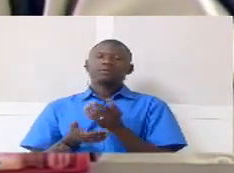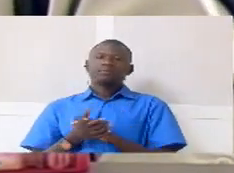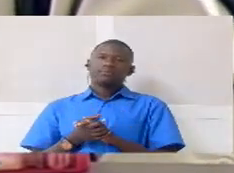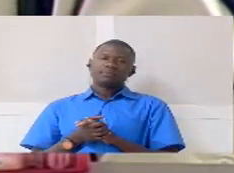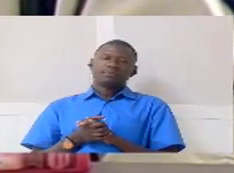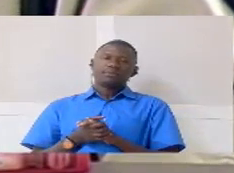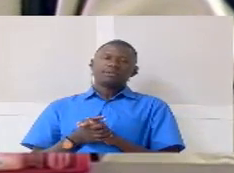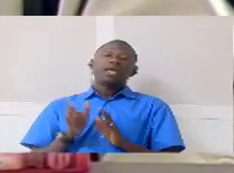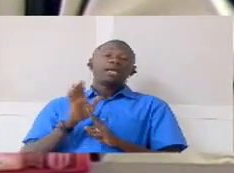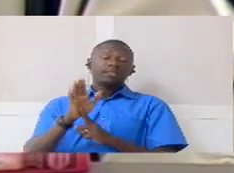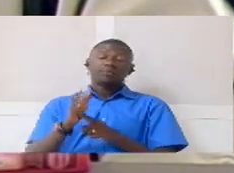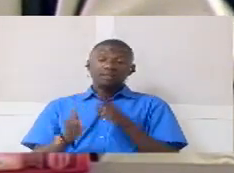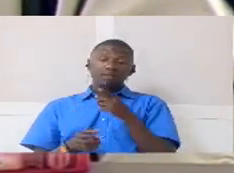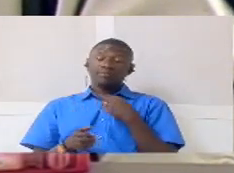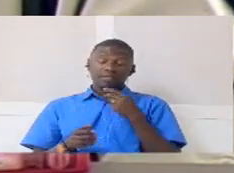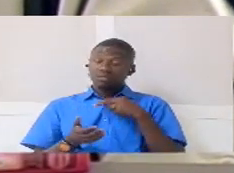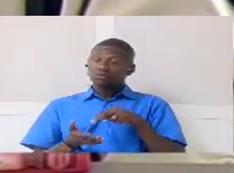saung. Or if he tells you to jump,